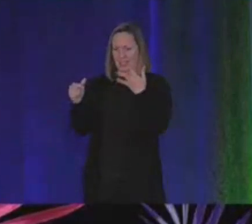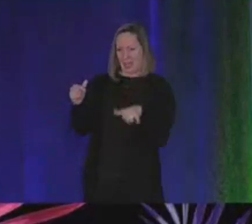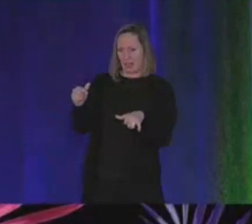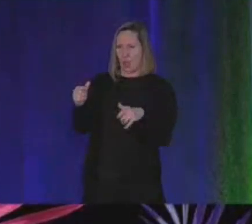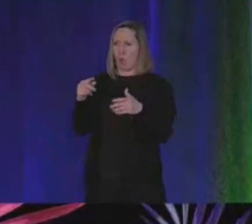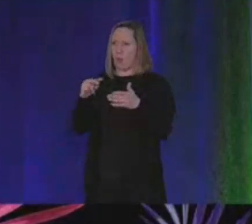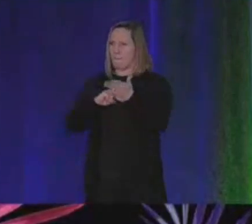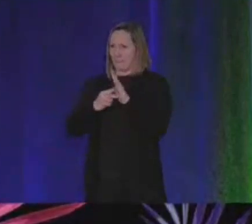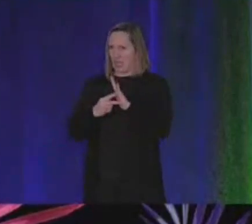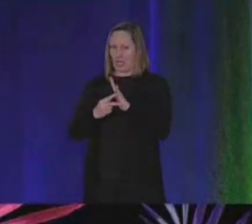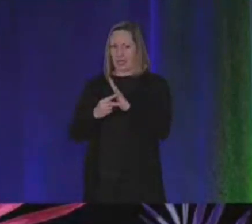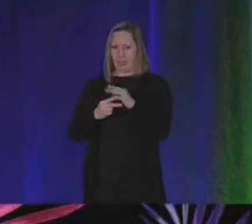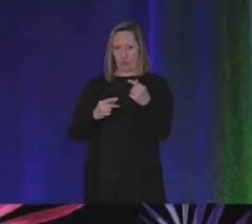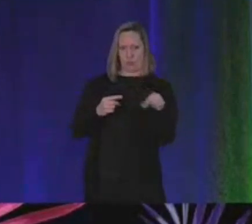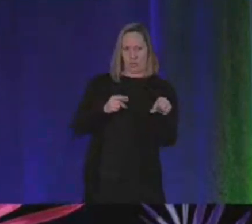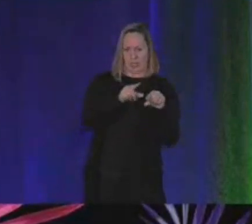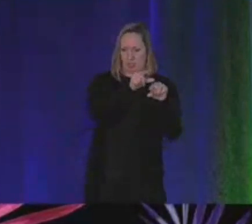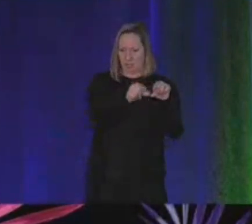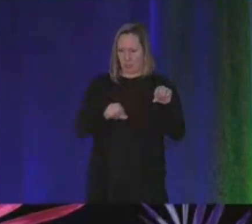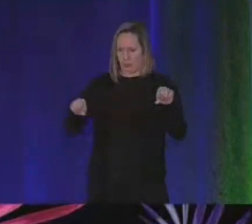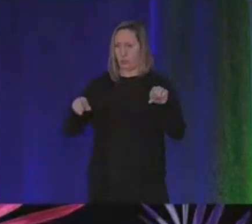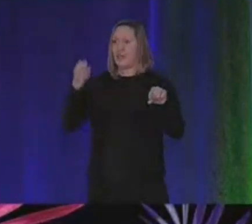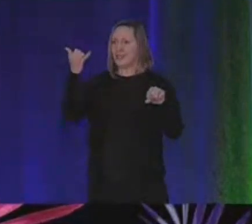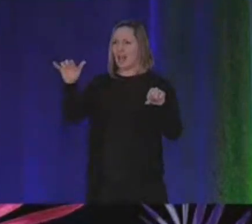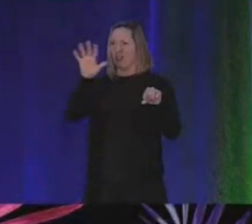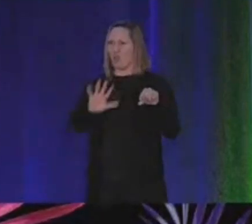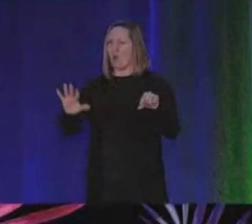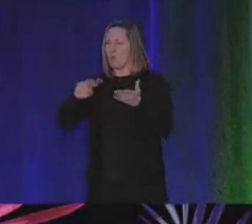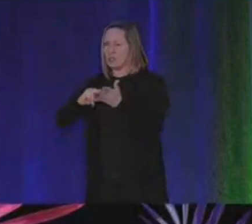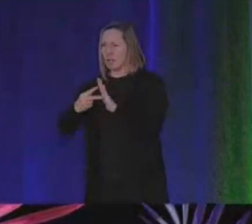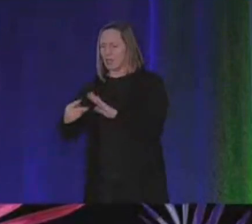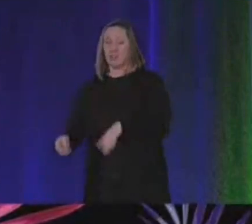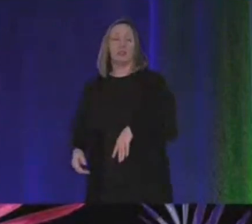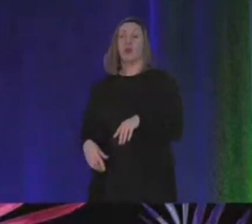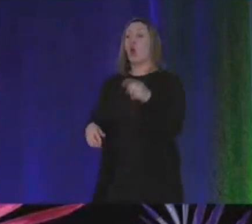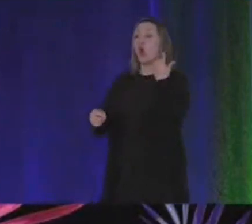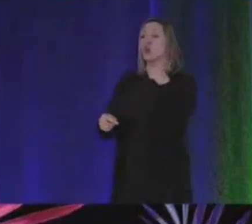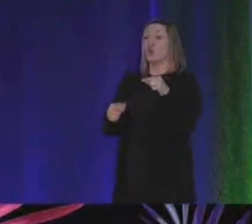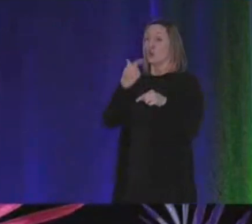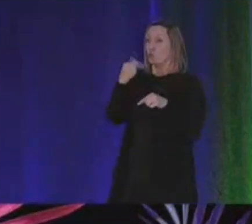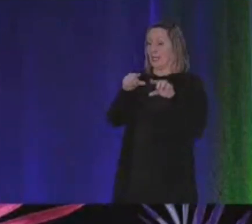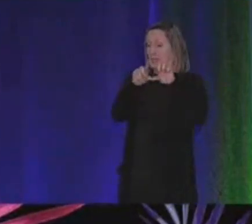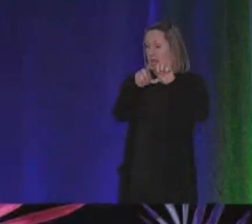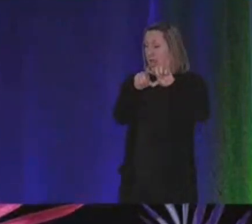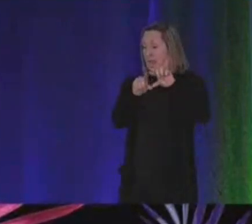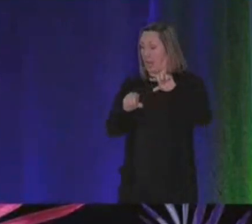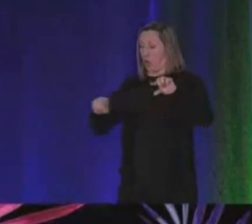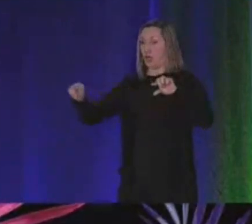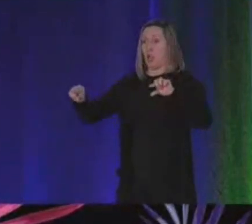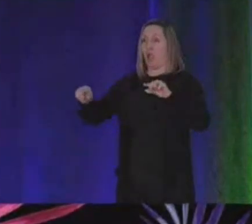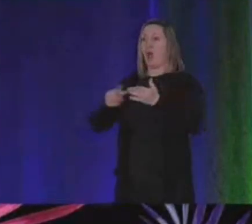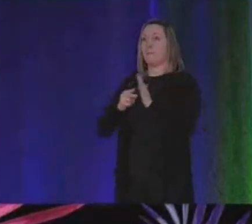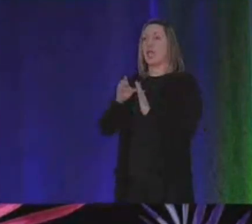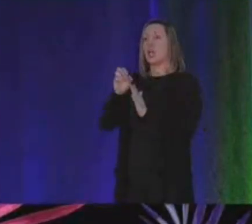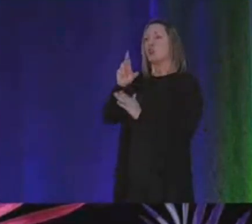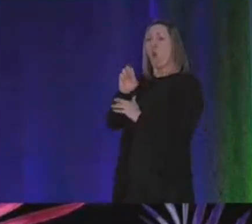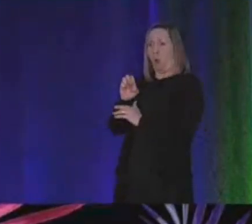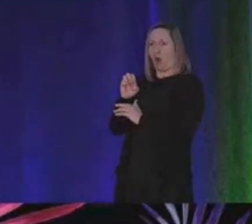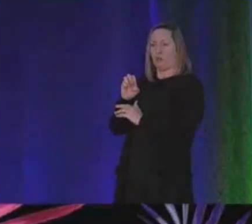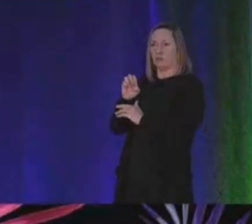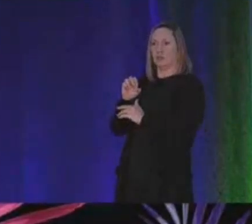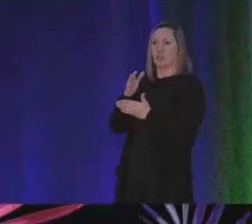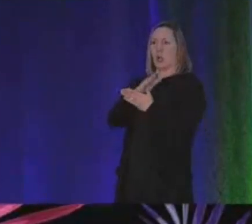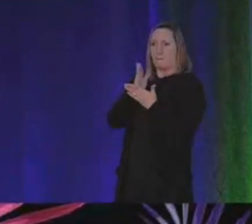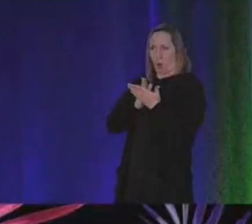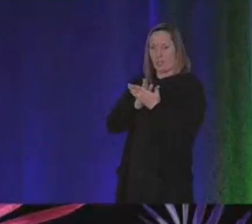Yeah. So can you share with the audience what that entails? Sure. So the green area actually means it's a core components, which means or